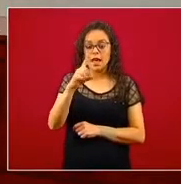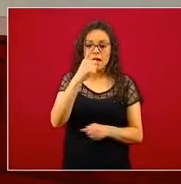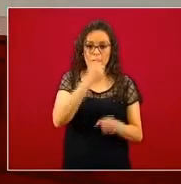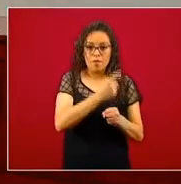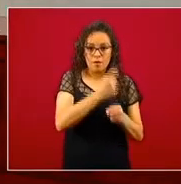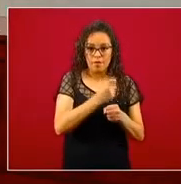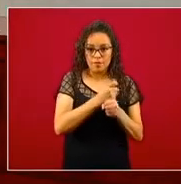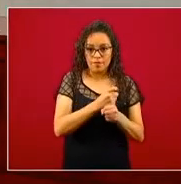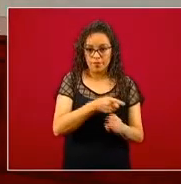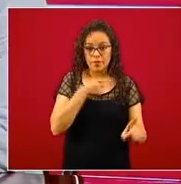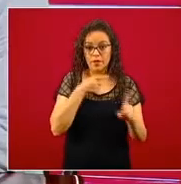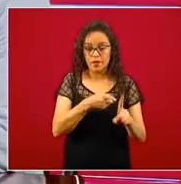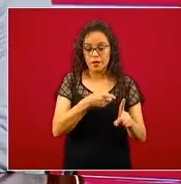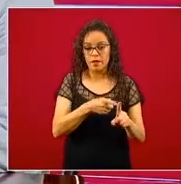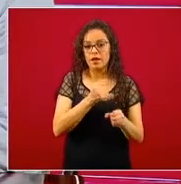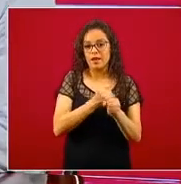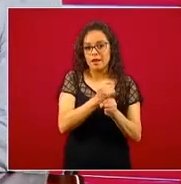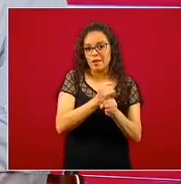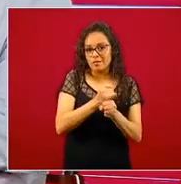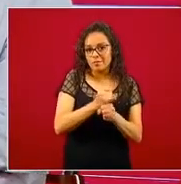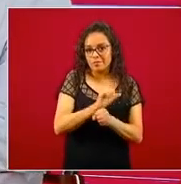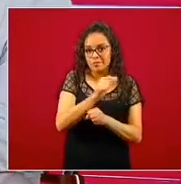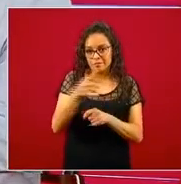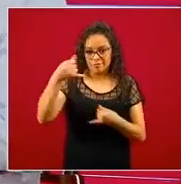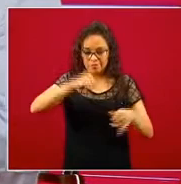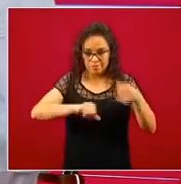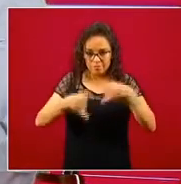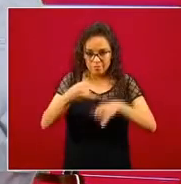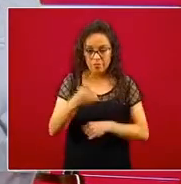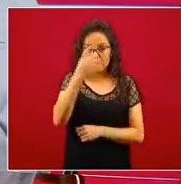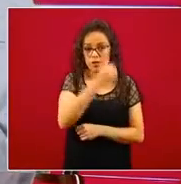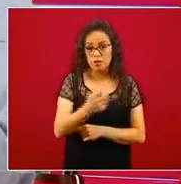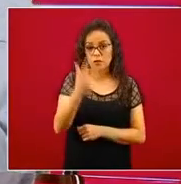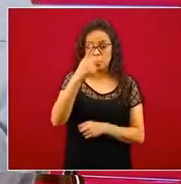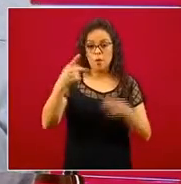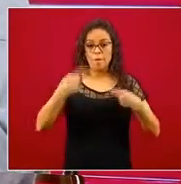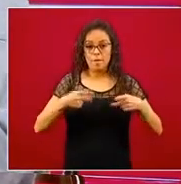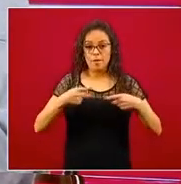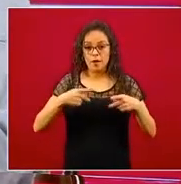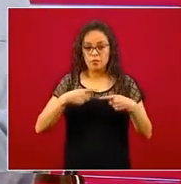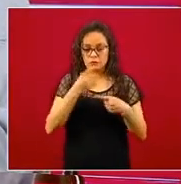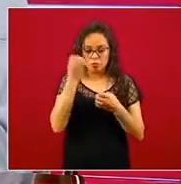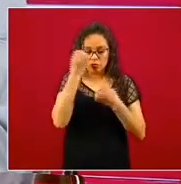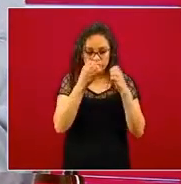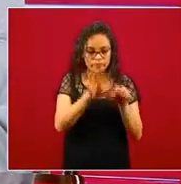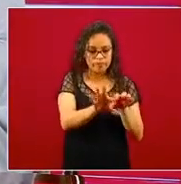we need to have institutional coordination to receive them, the